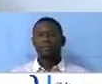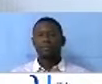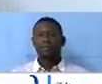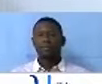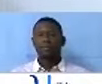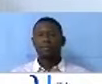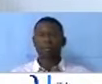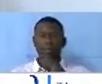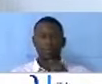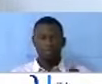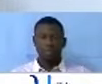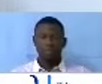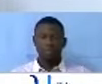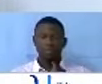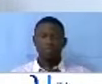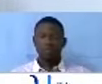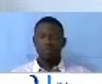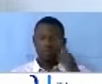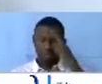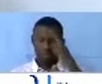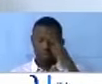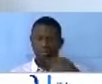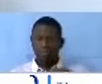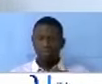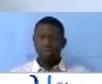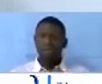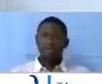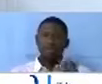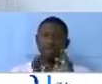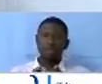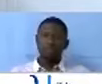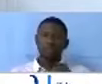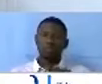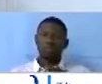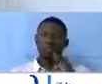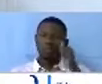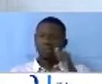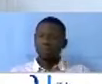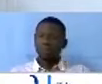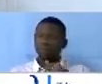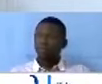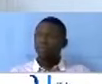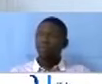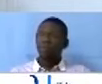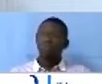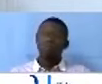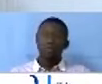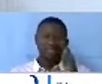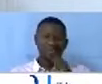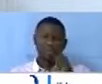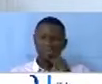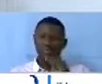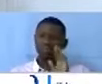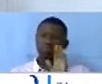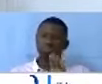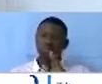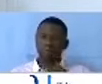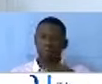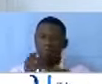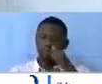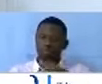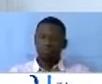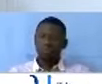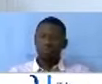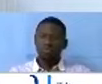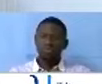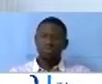This is one of the reasons why I was taken to mile 2, because I tried to stop the torture. Li bok na ci li taxone yobuma ci kasso bu mag bi ndax dama don fexé pour ni